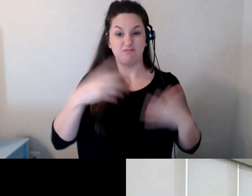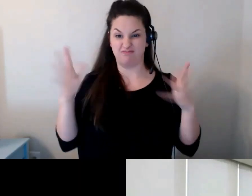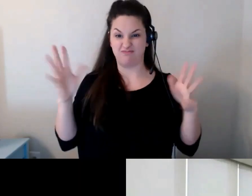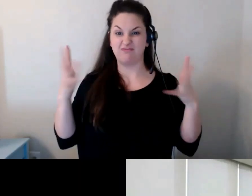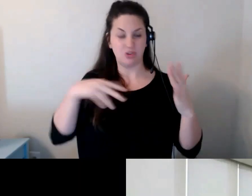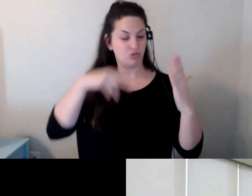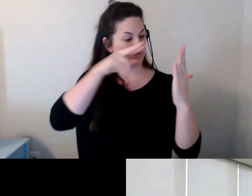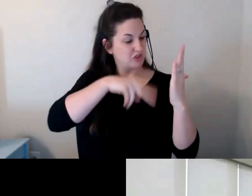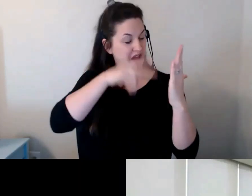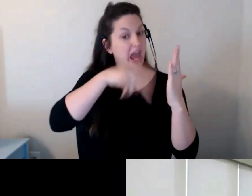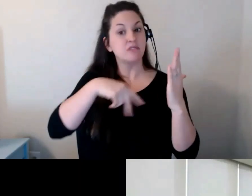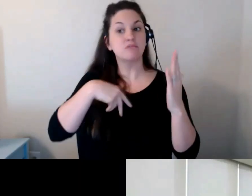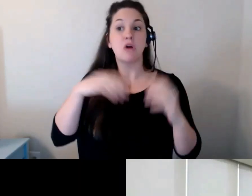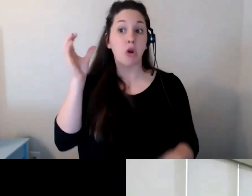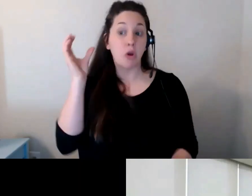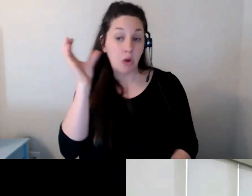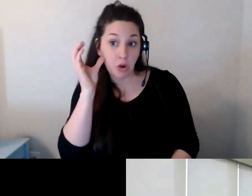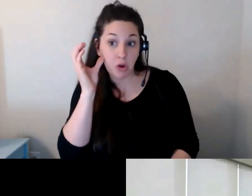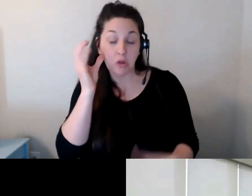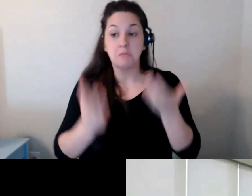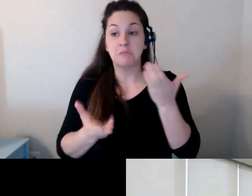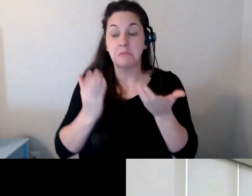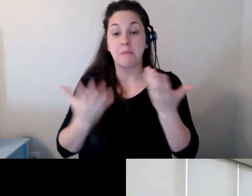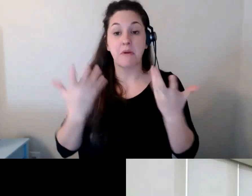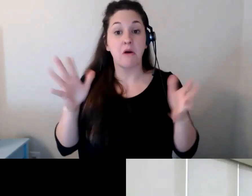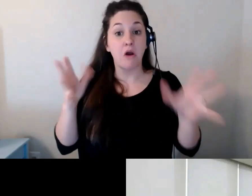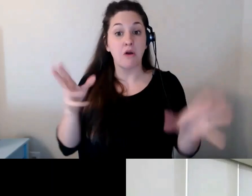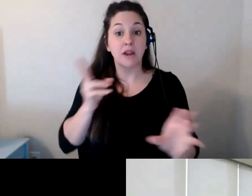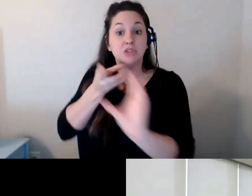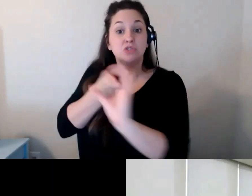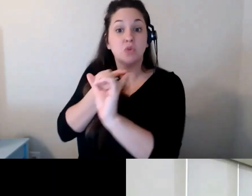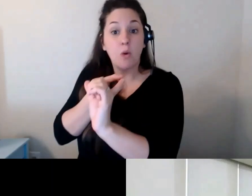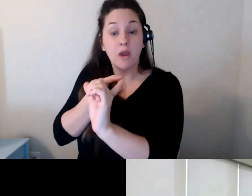heard about or potentially joined